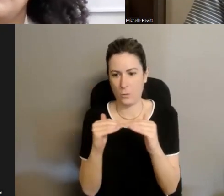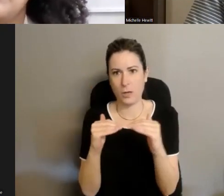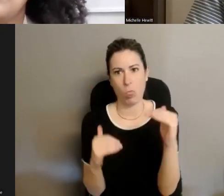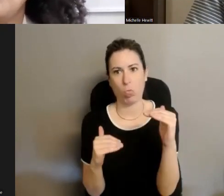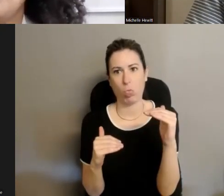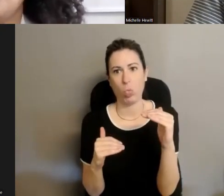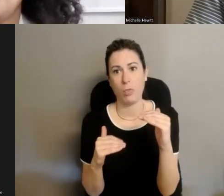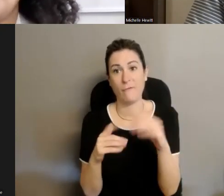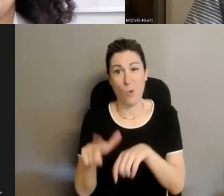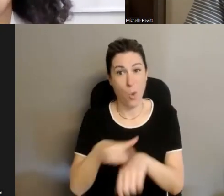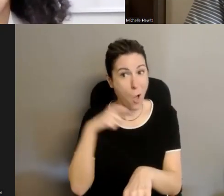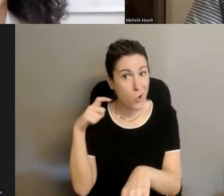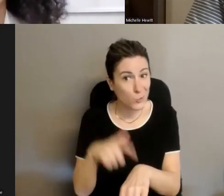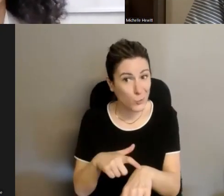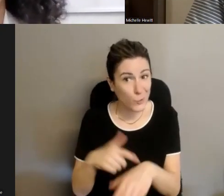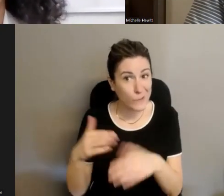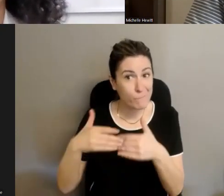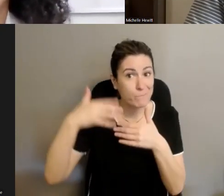to